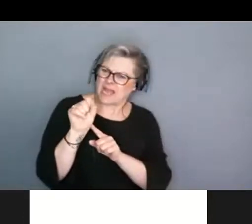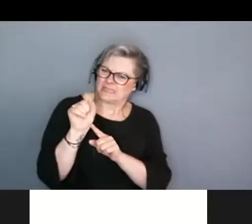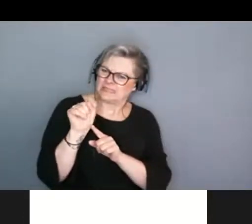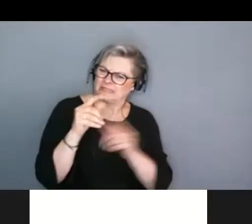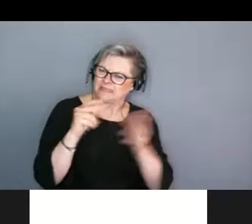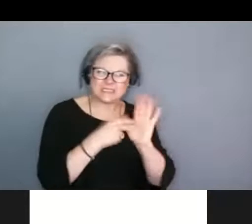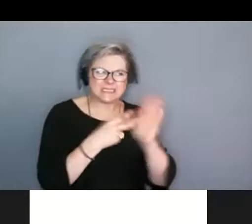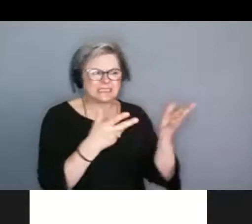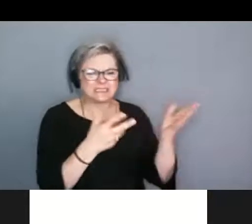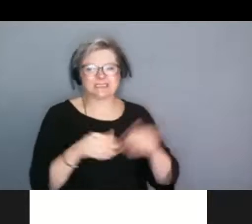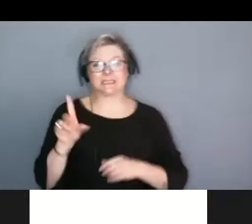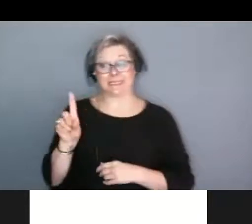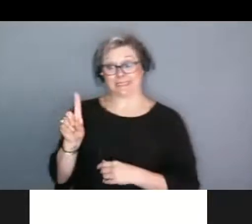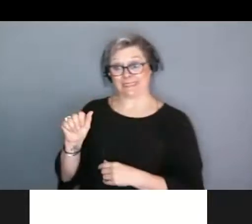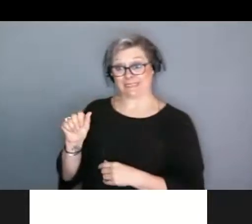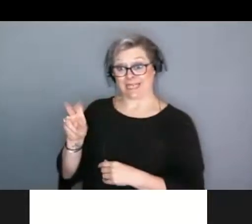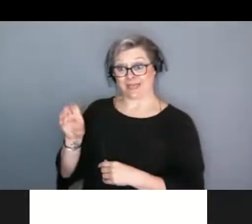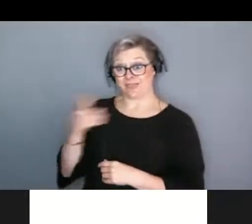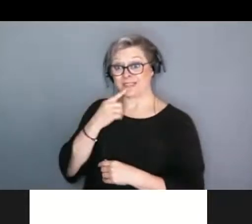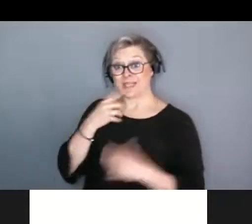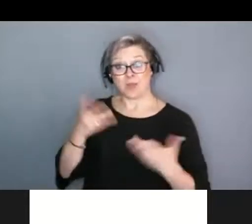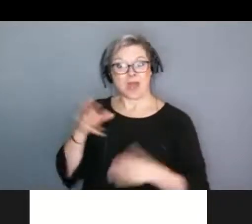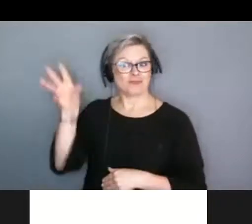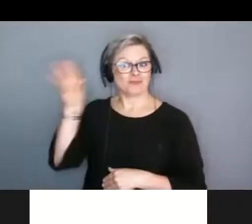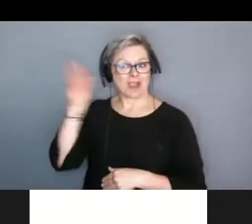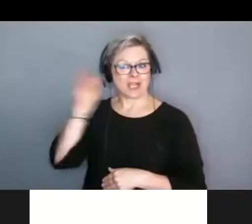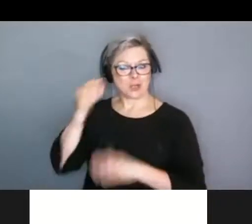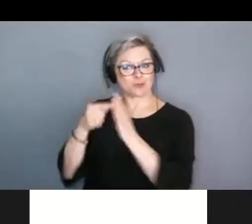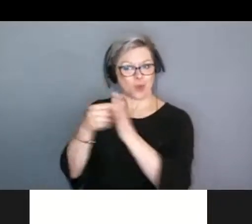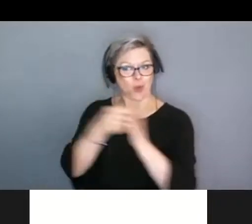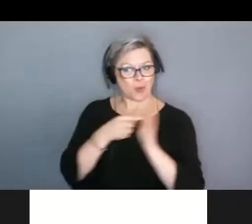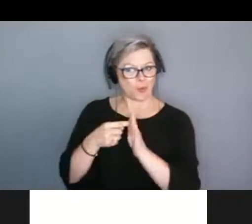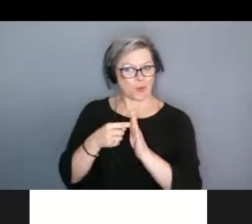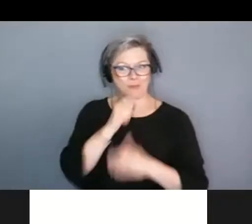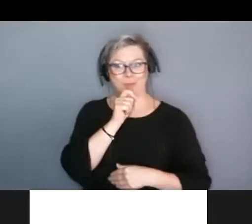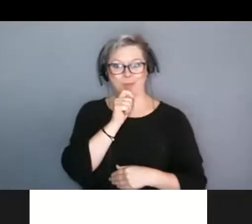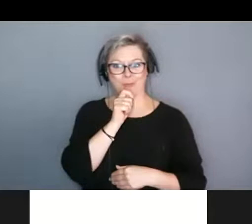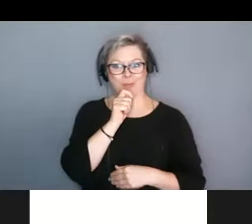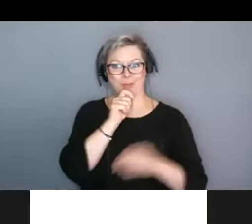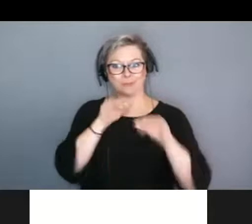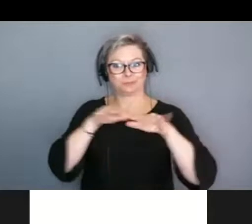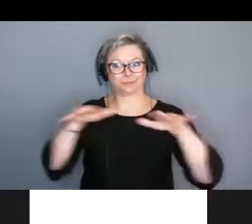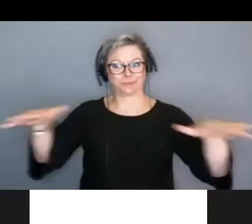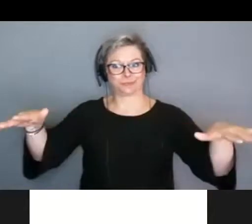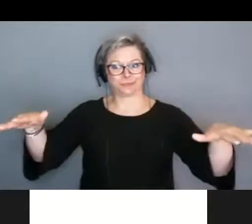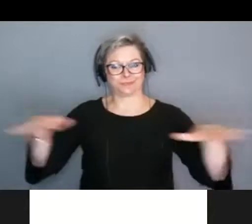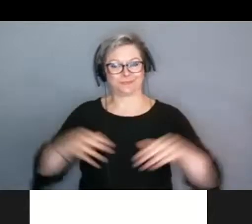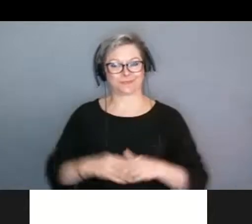for me, basically a podcast is a radio show. That's what it is, and